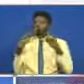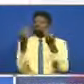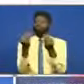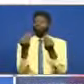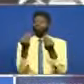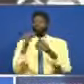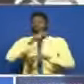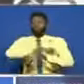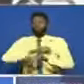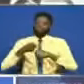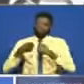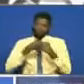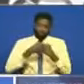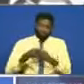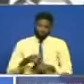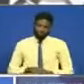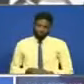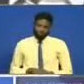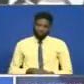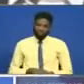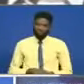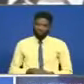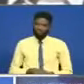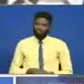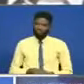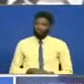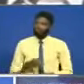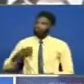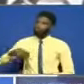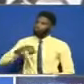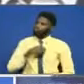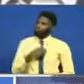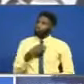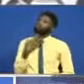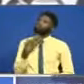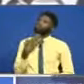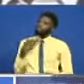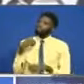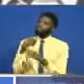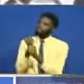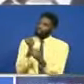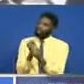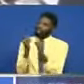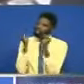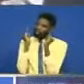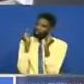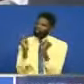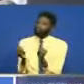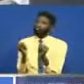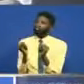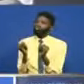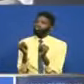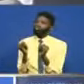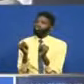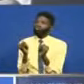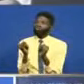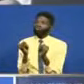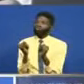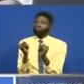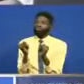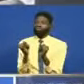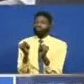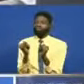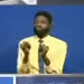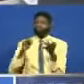a challenge. We want to make new realistic projects